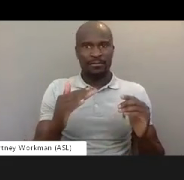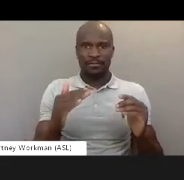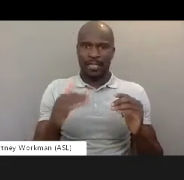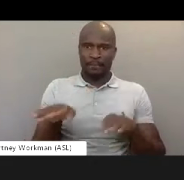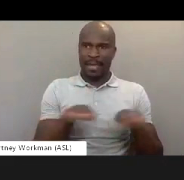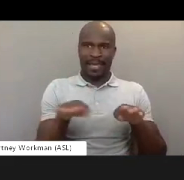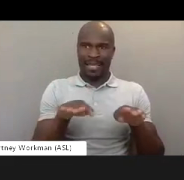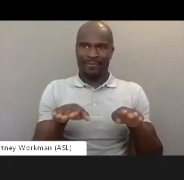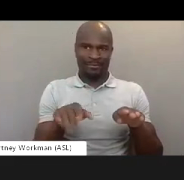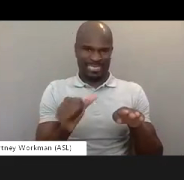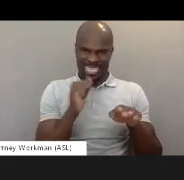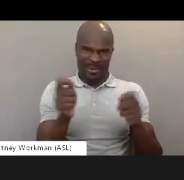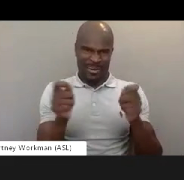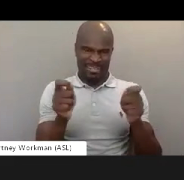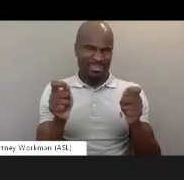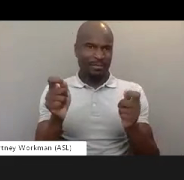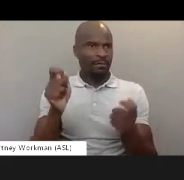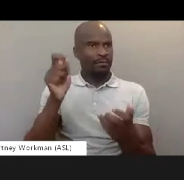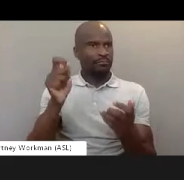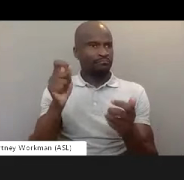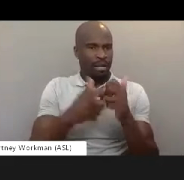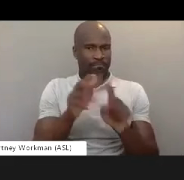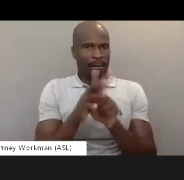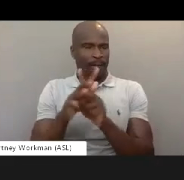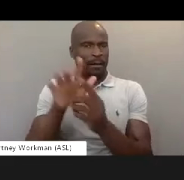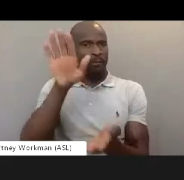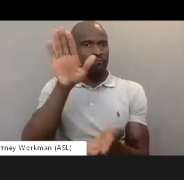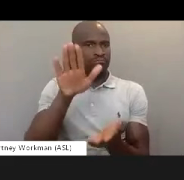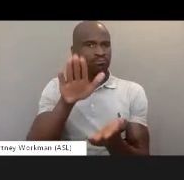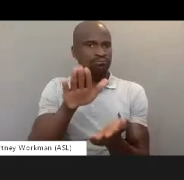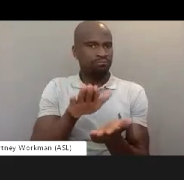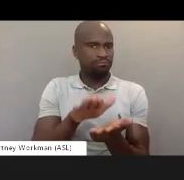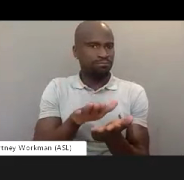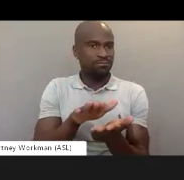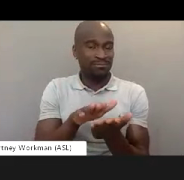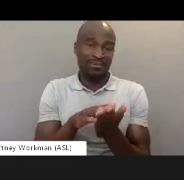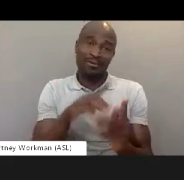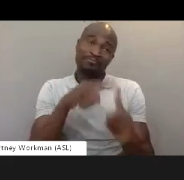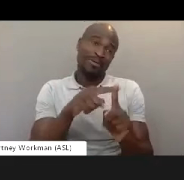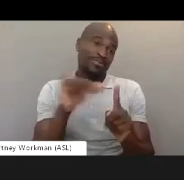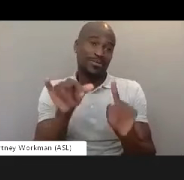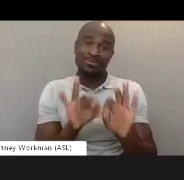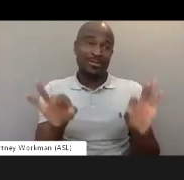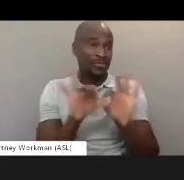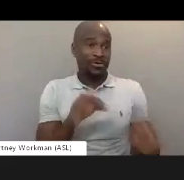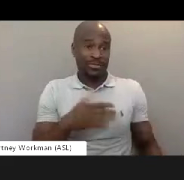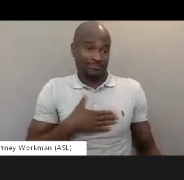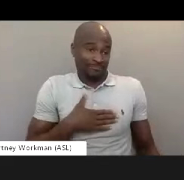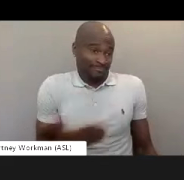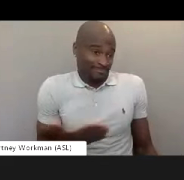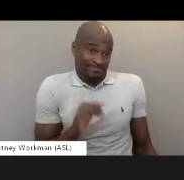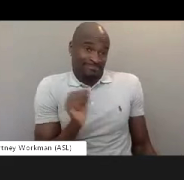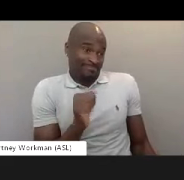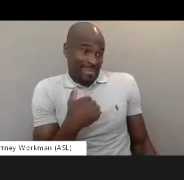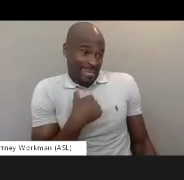another huge part of that is also just building the social support systems and acknowledging that trauma exposure. But as I always like to